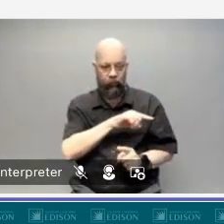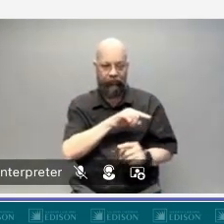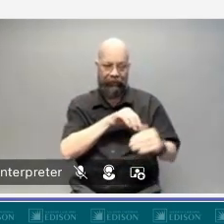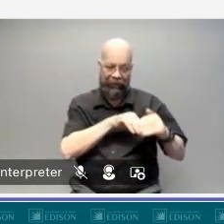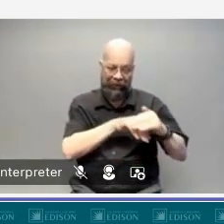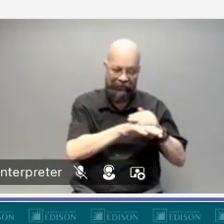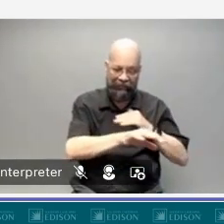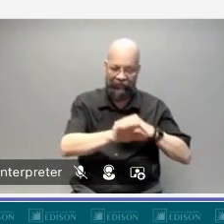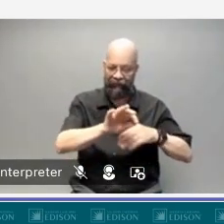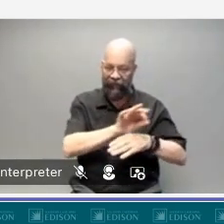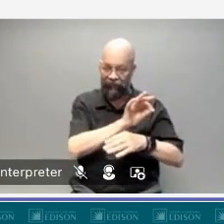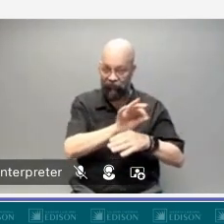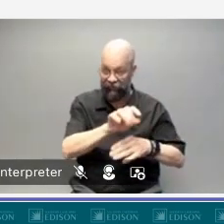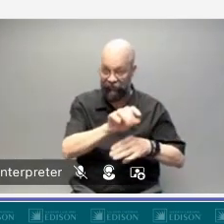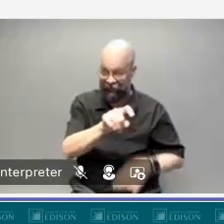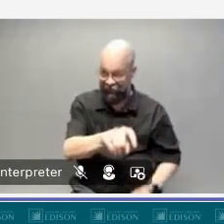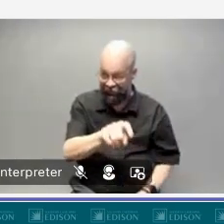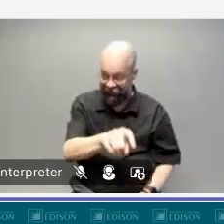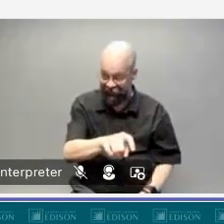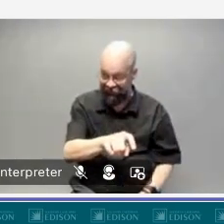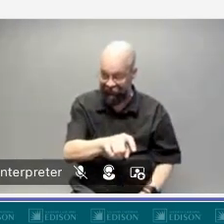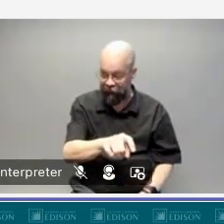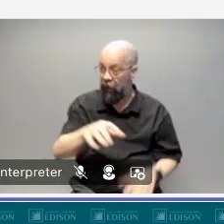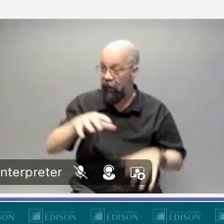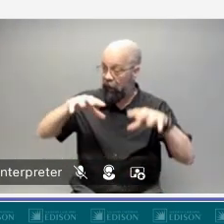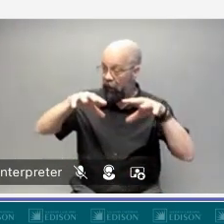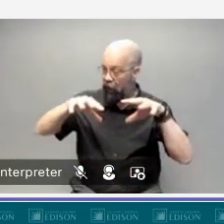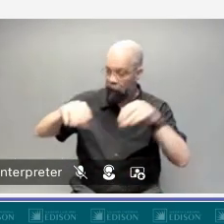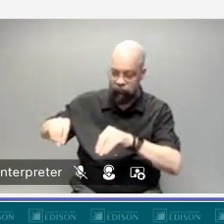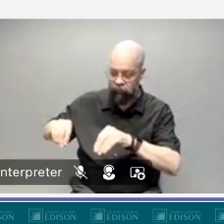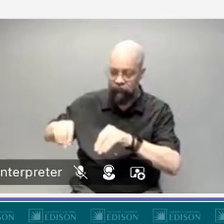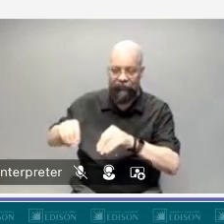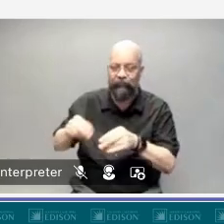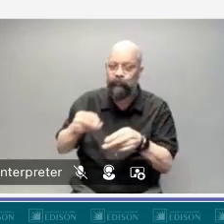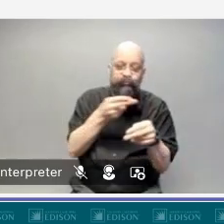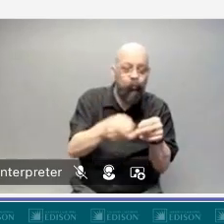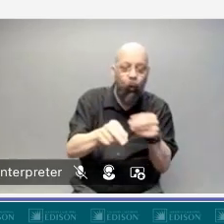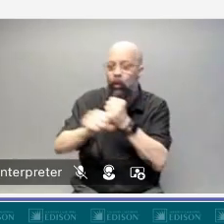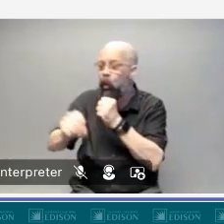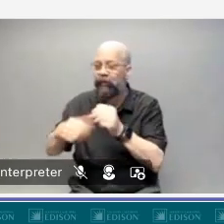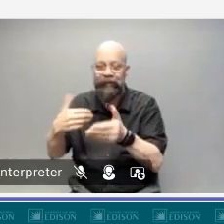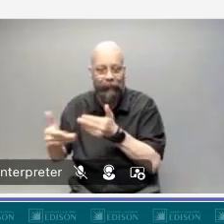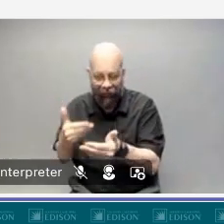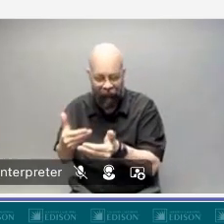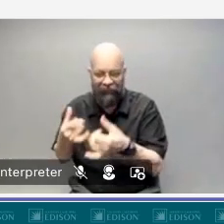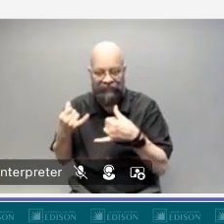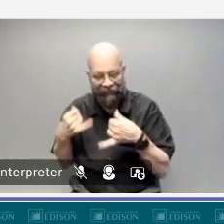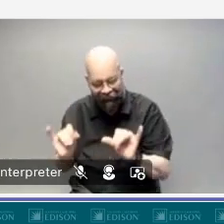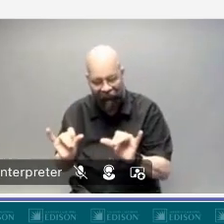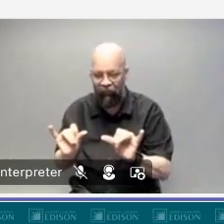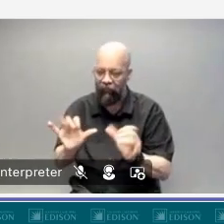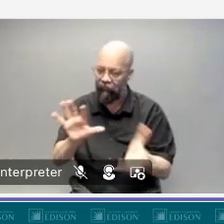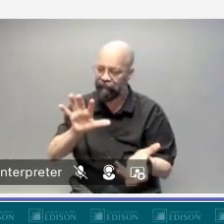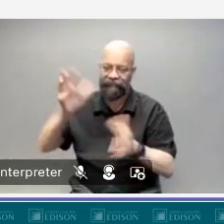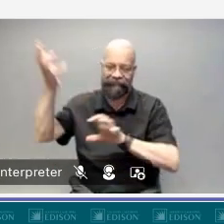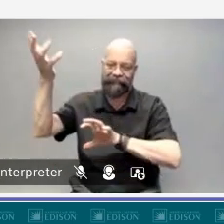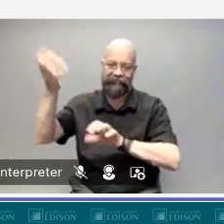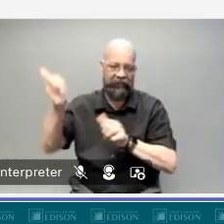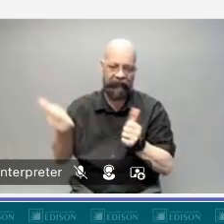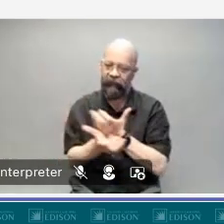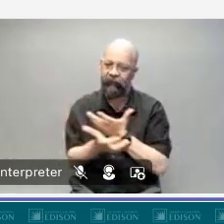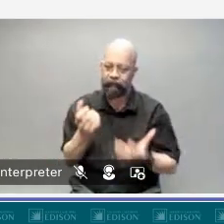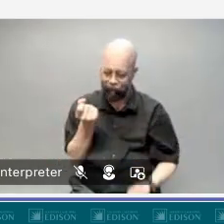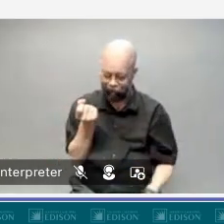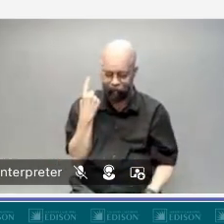understand that losing power for any amount of time is disruptive and inconvenient. So today I want to share some important information